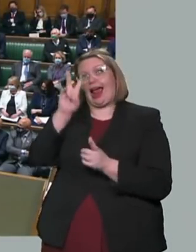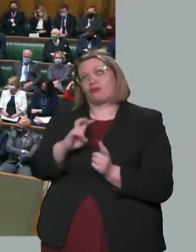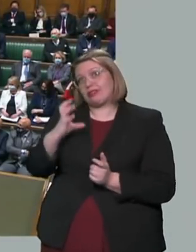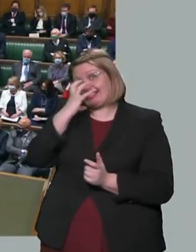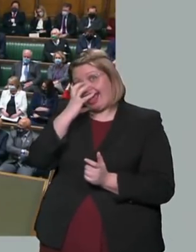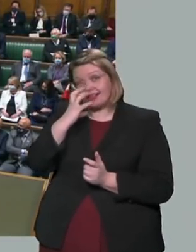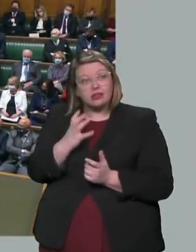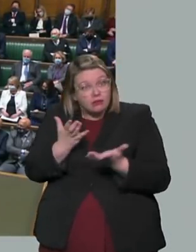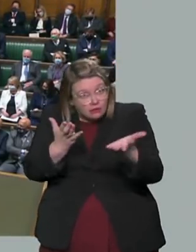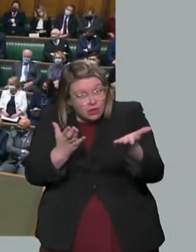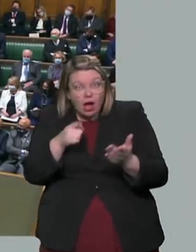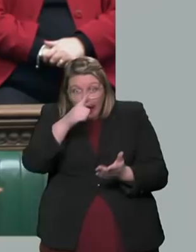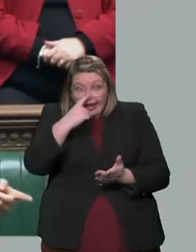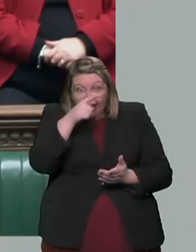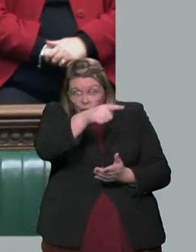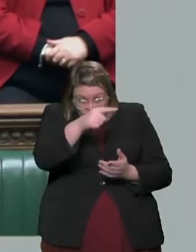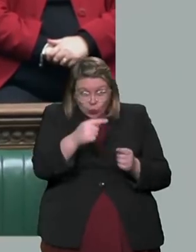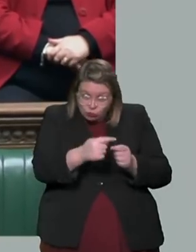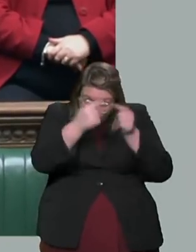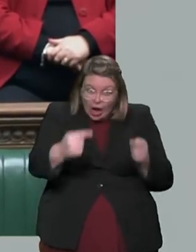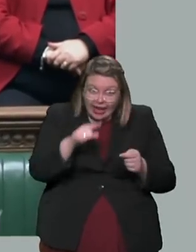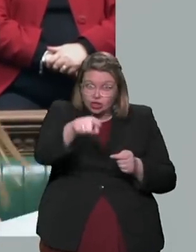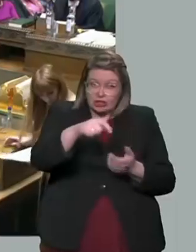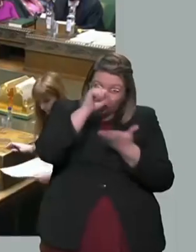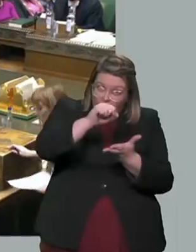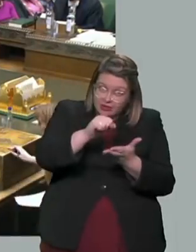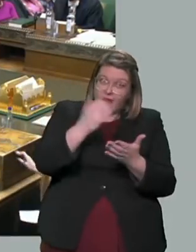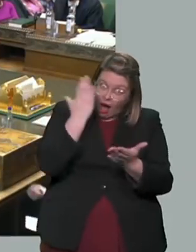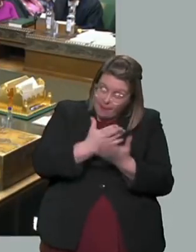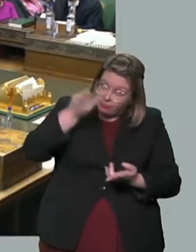stand up to his Chancellor and do the same?